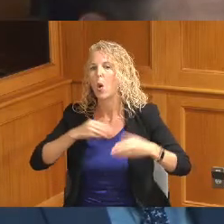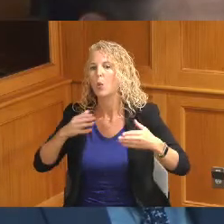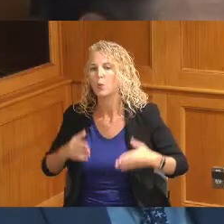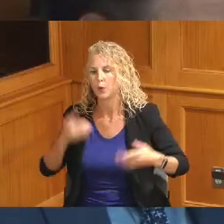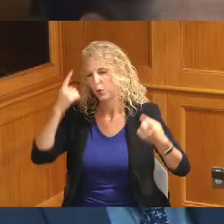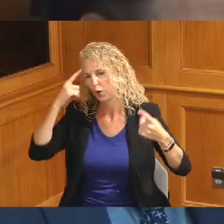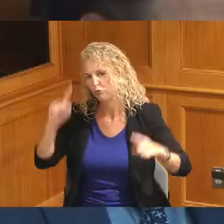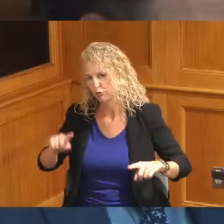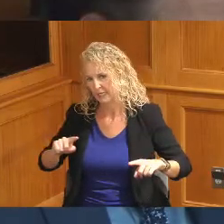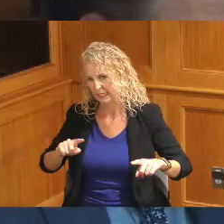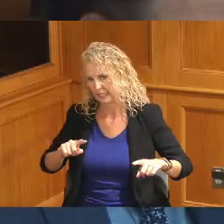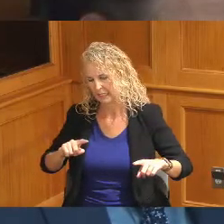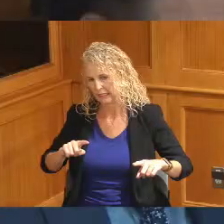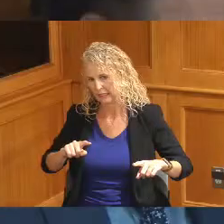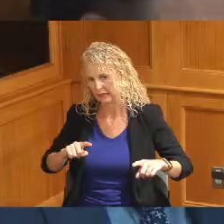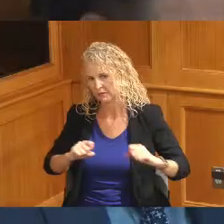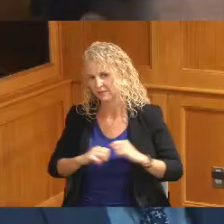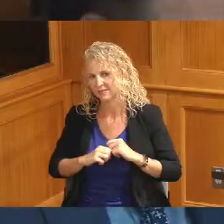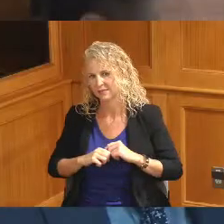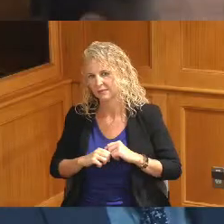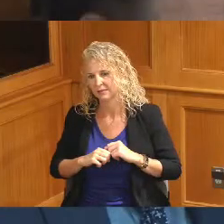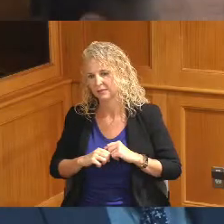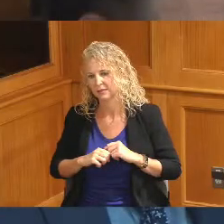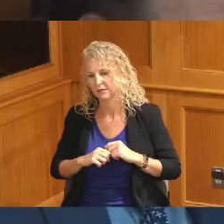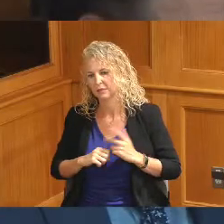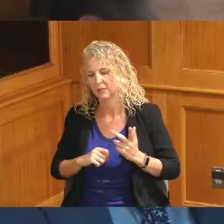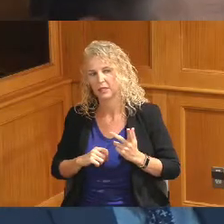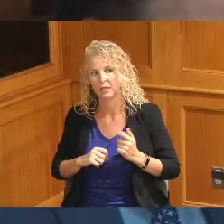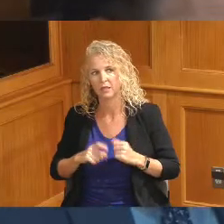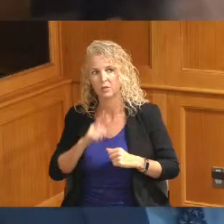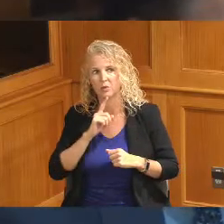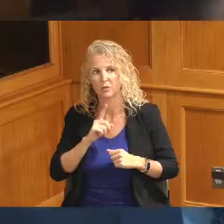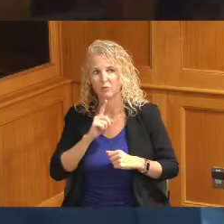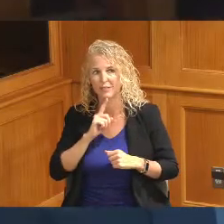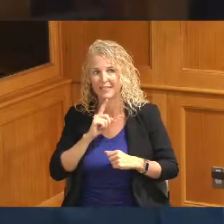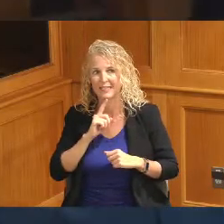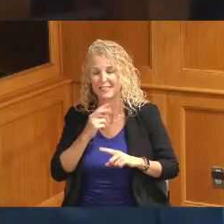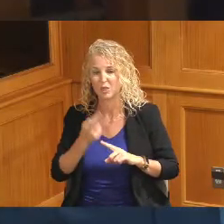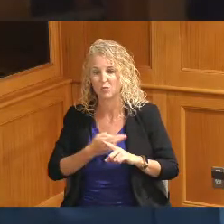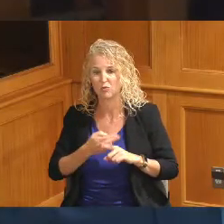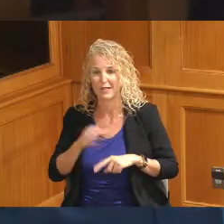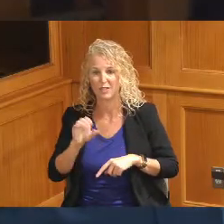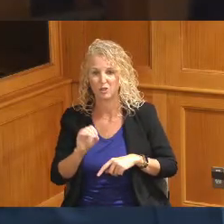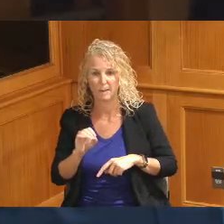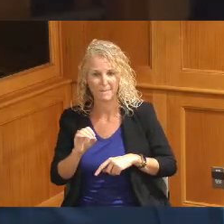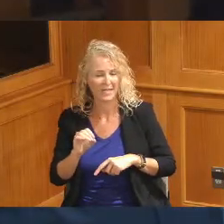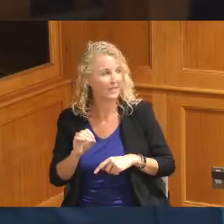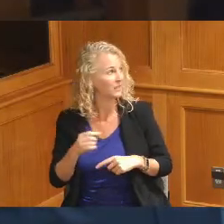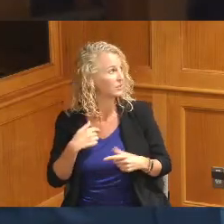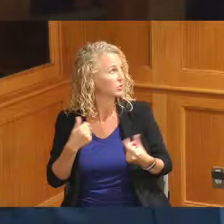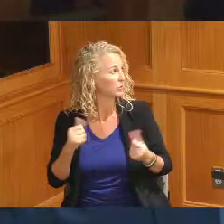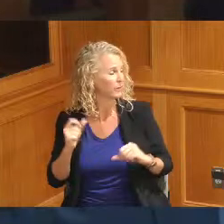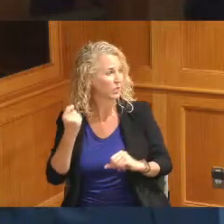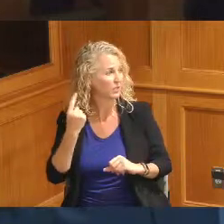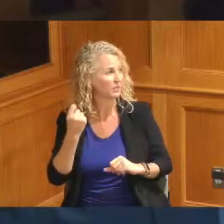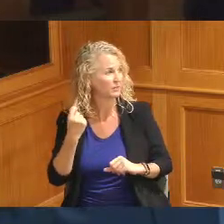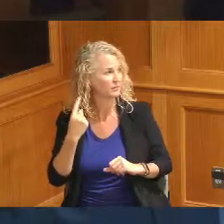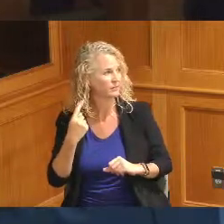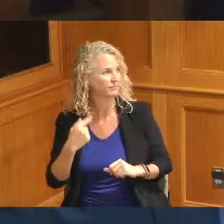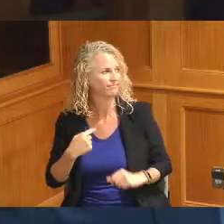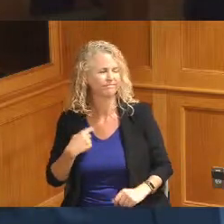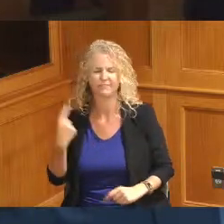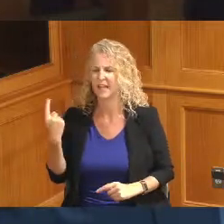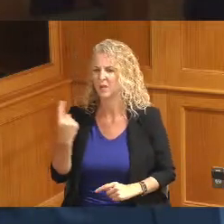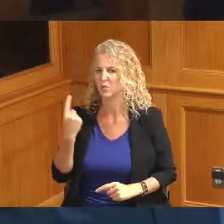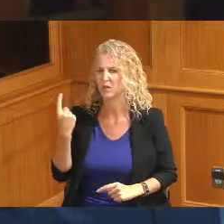owners have all agreed, and then it was, well, it's Uptown that got the agreement. So I'm just trying to understand that a little better. I